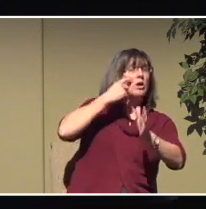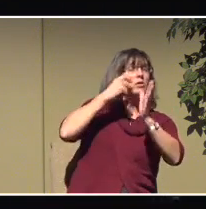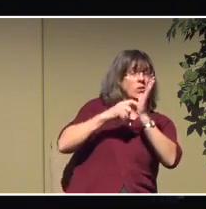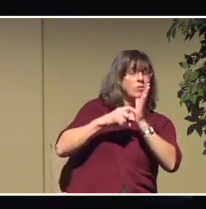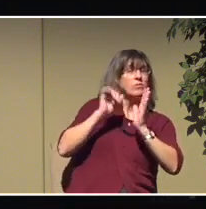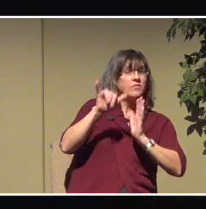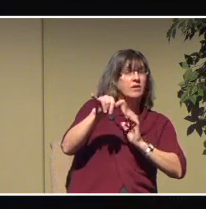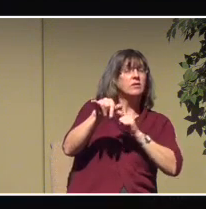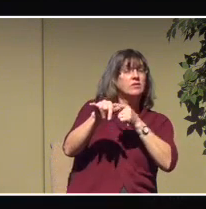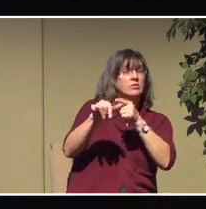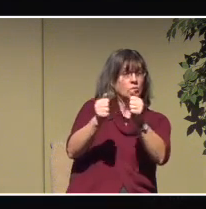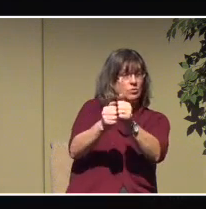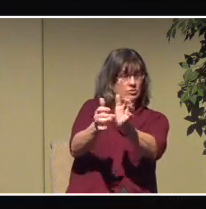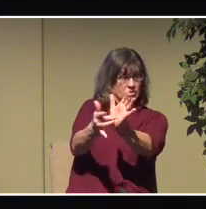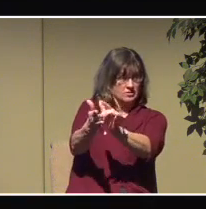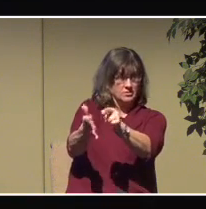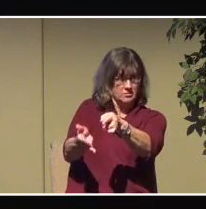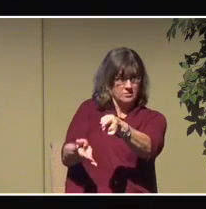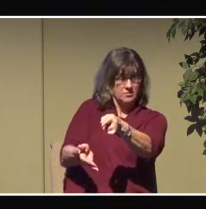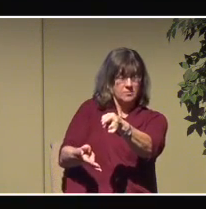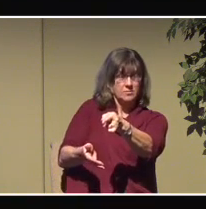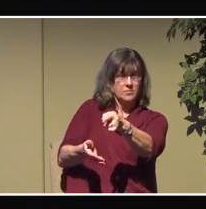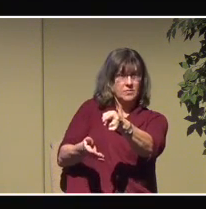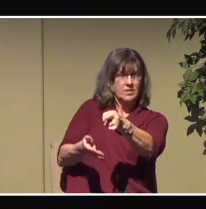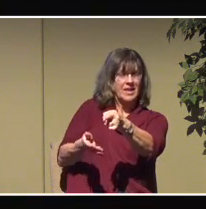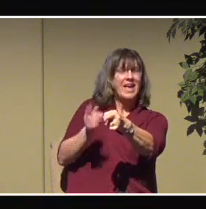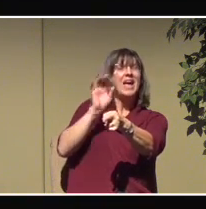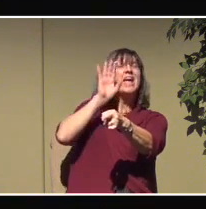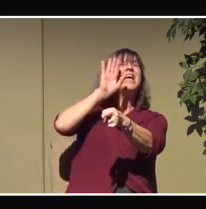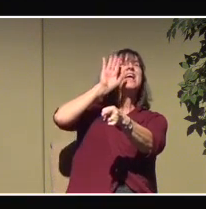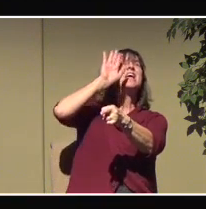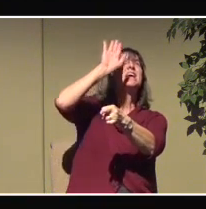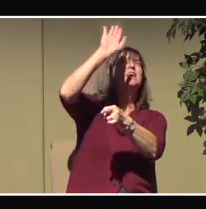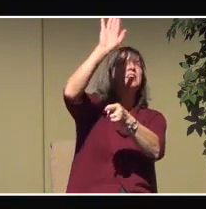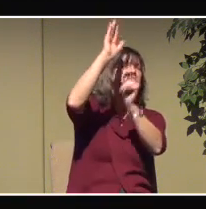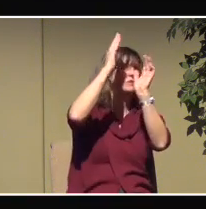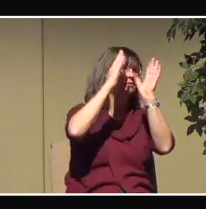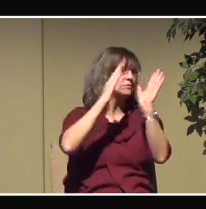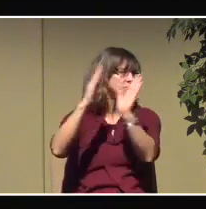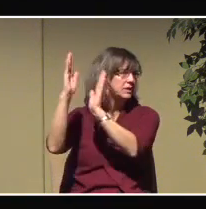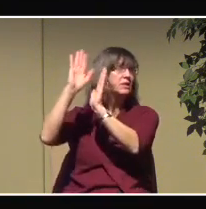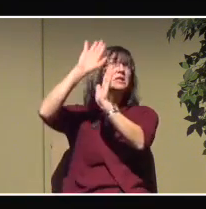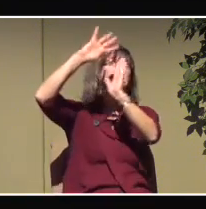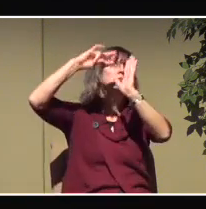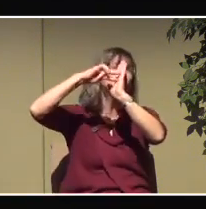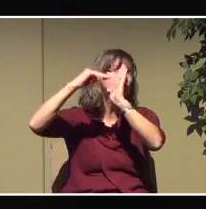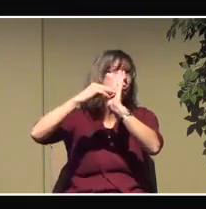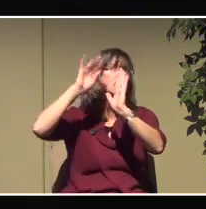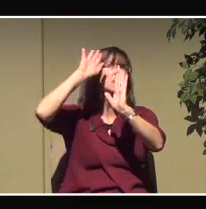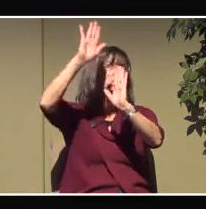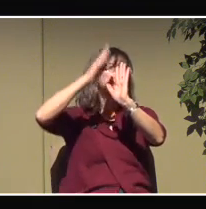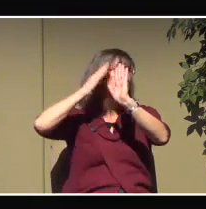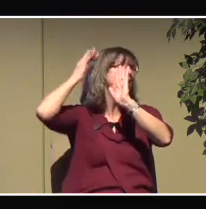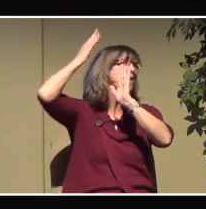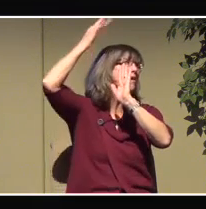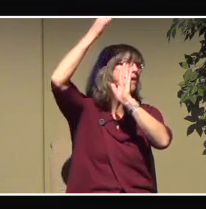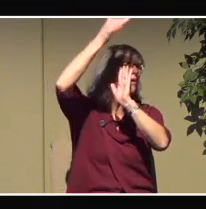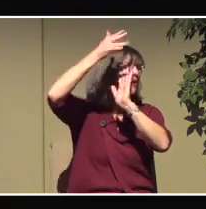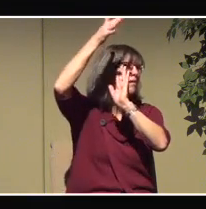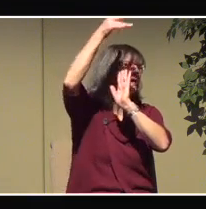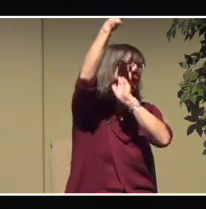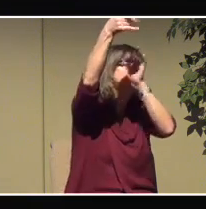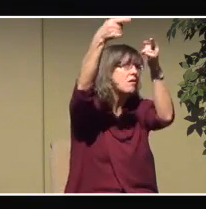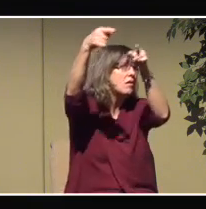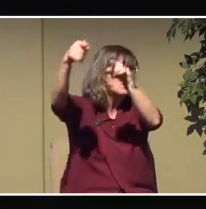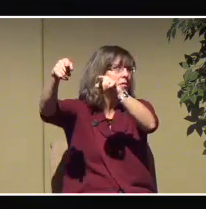with Jesus, because he has plans and he has purposes that he's at work on, and it's a place, those are places where we